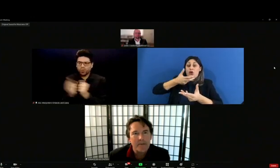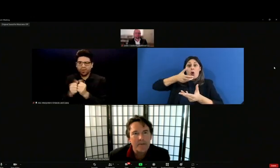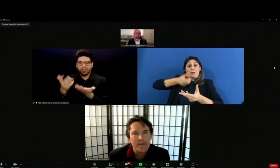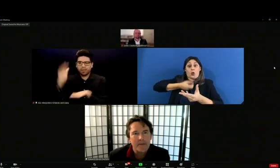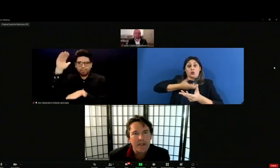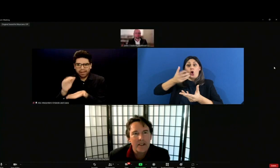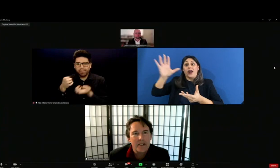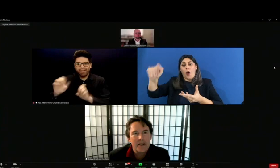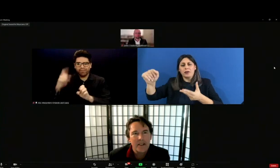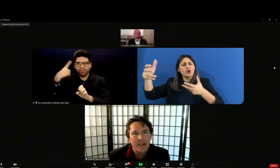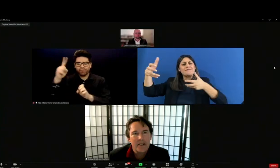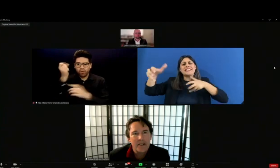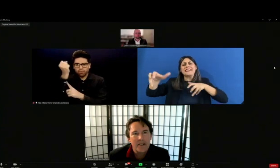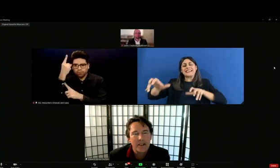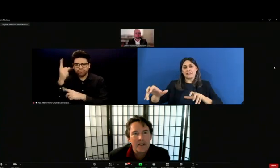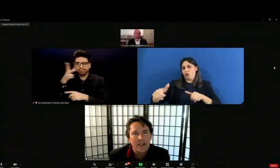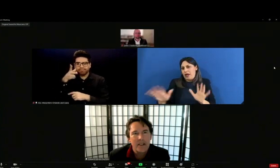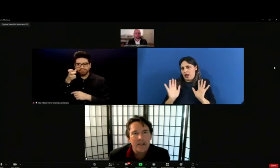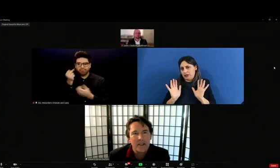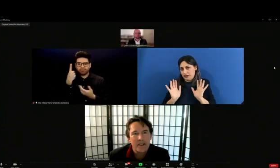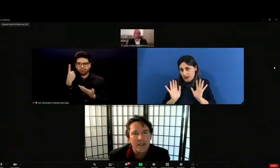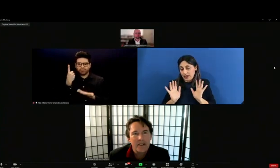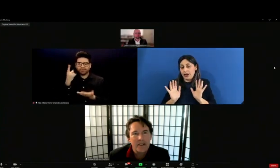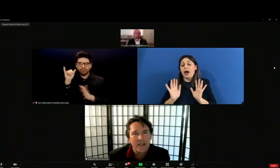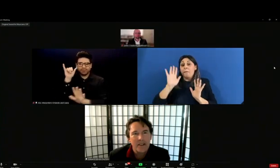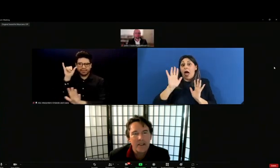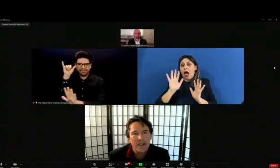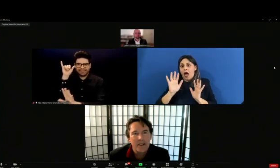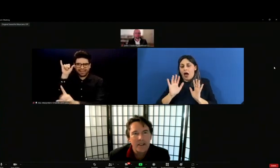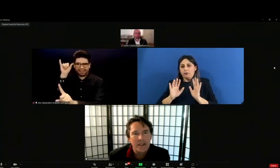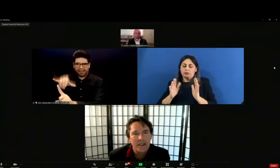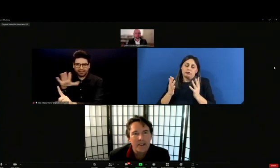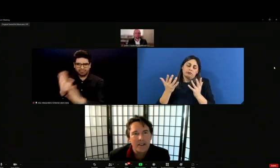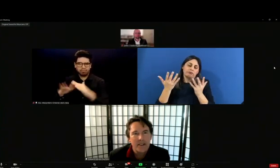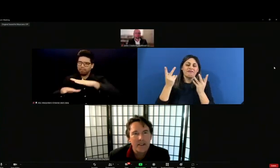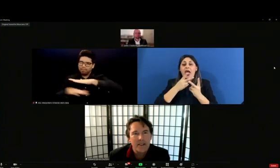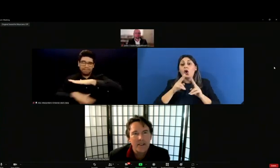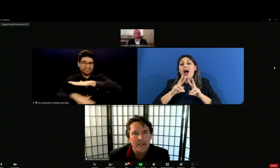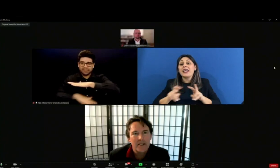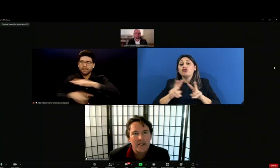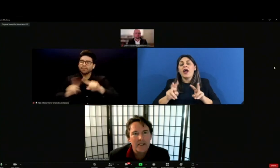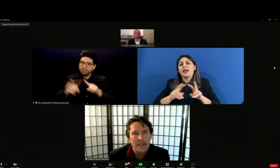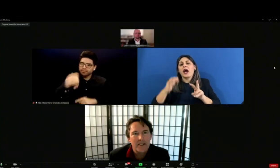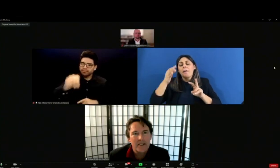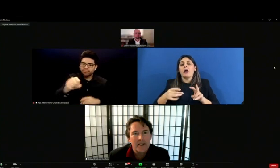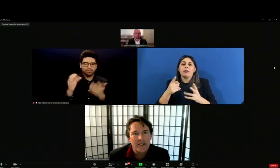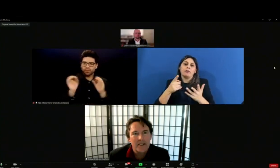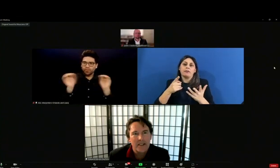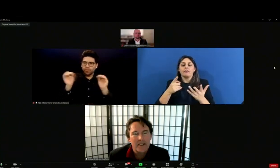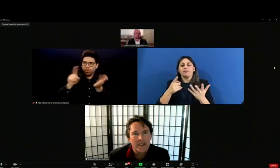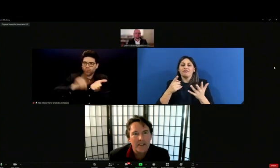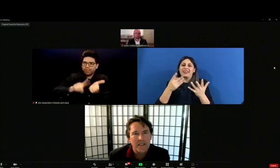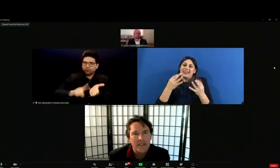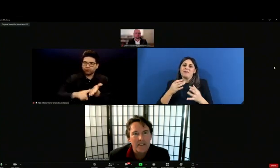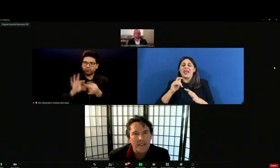comprehension. That's on the basis level. However, given that there has been no research on communicative